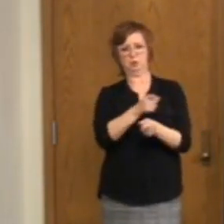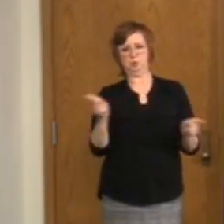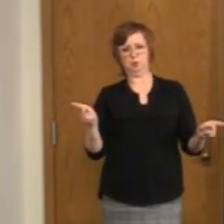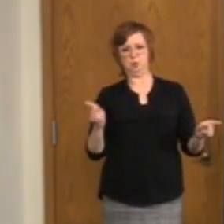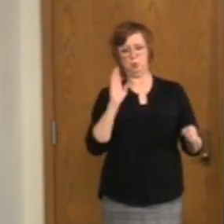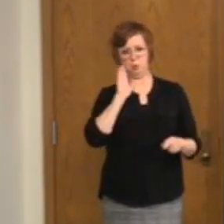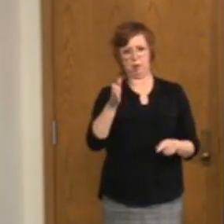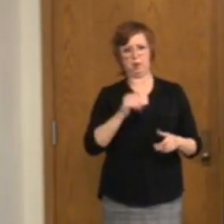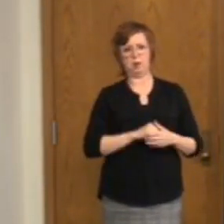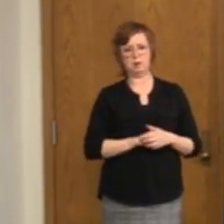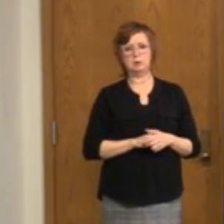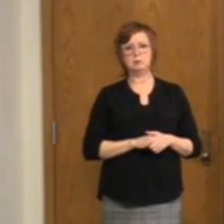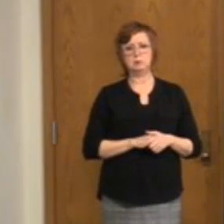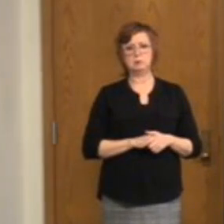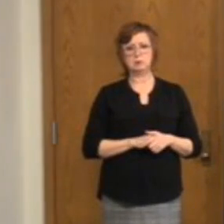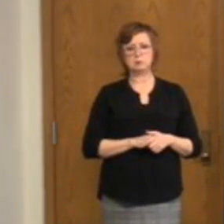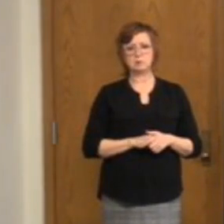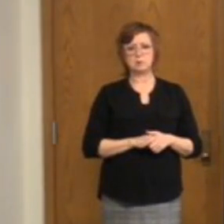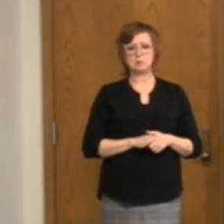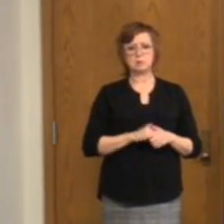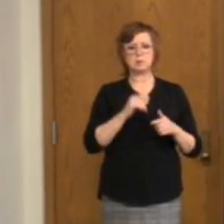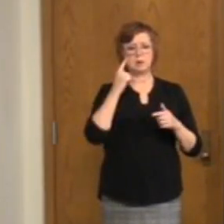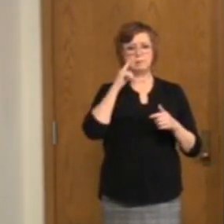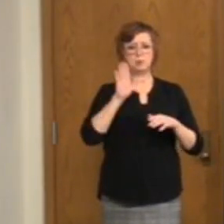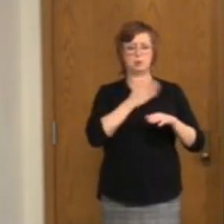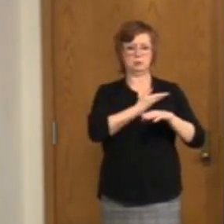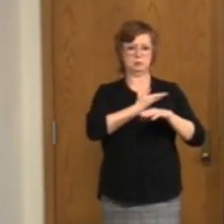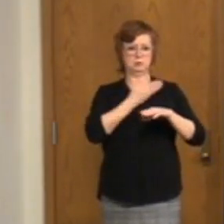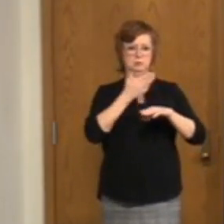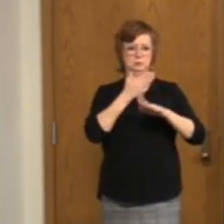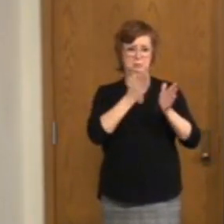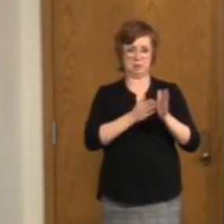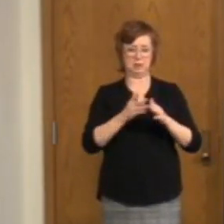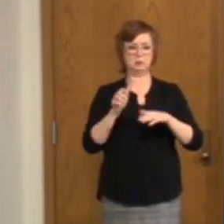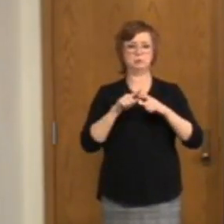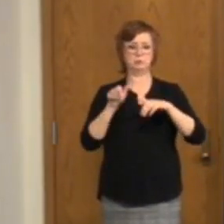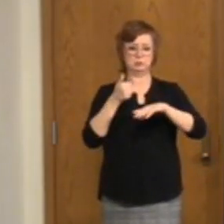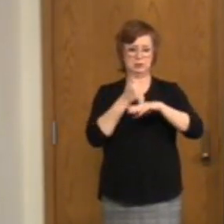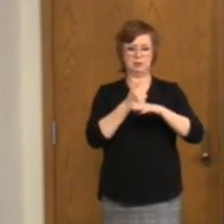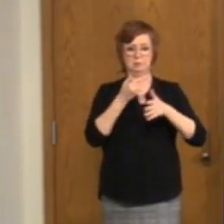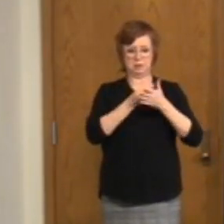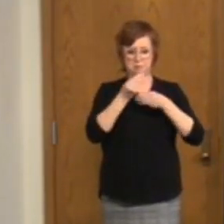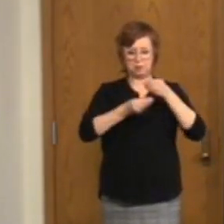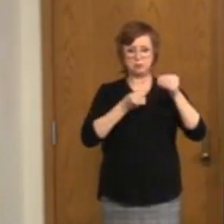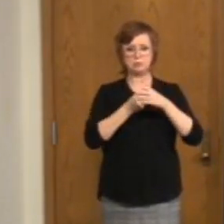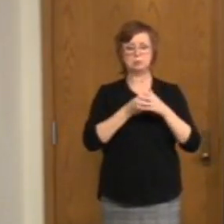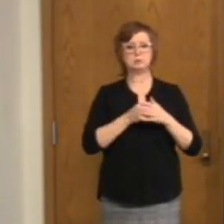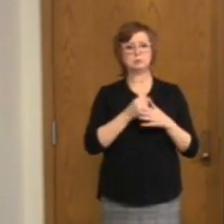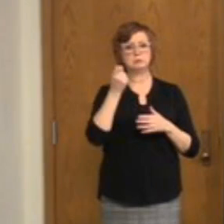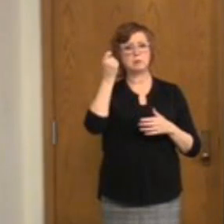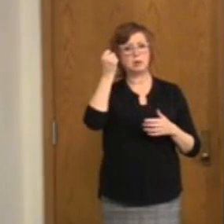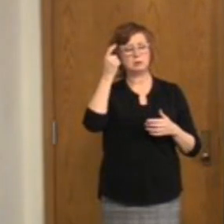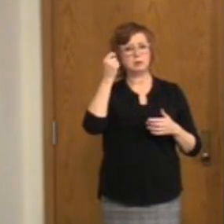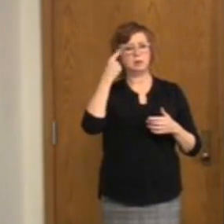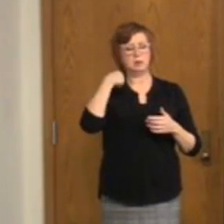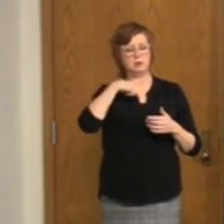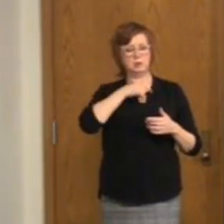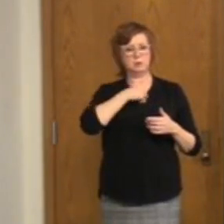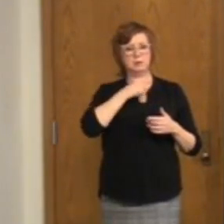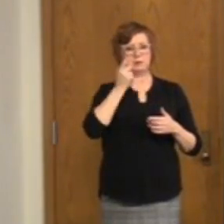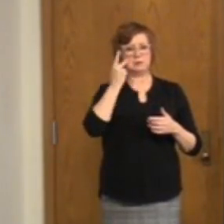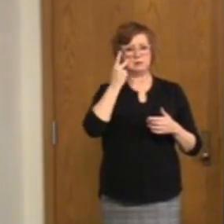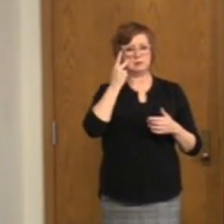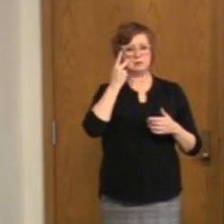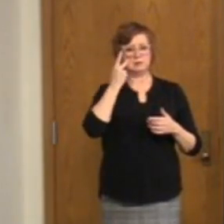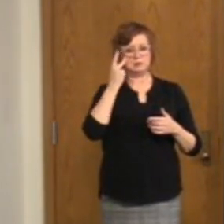people on the plan that we will be setting out on how we are going to balance the budget here in the province, given the vast